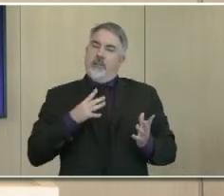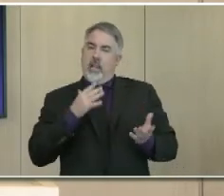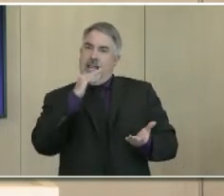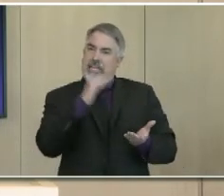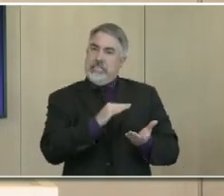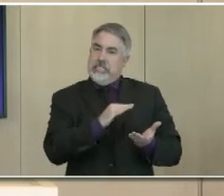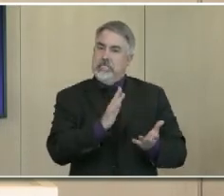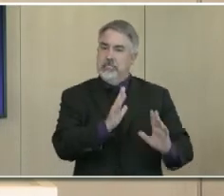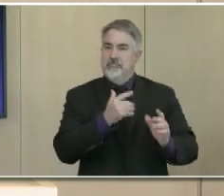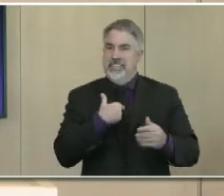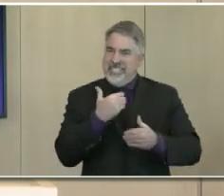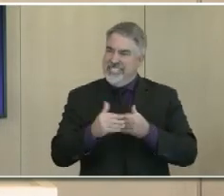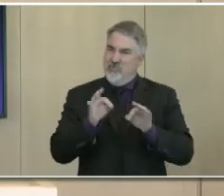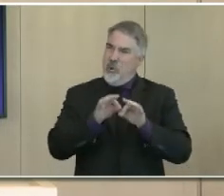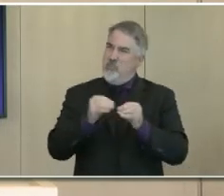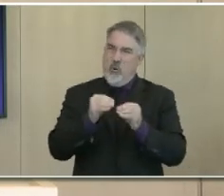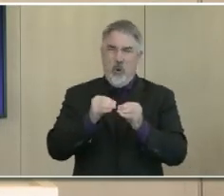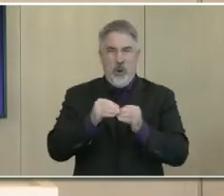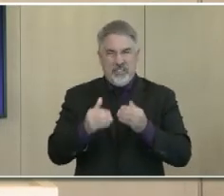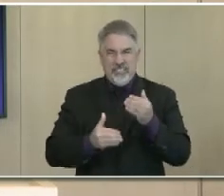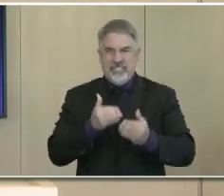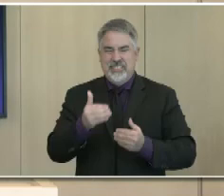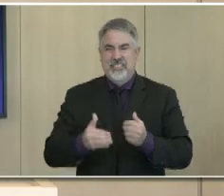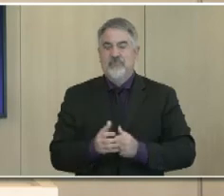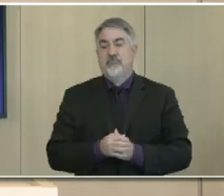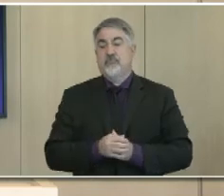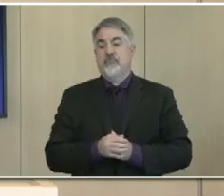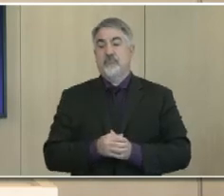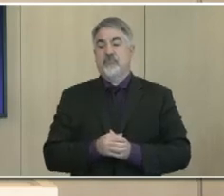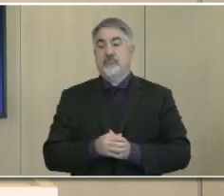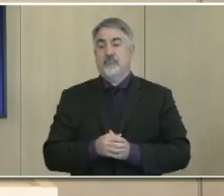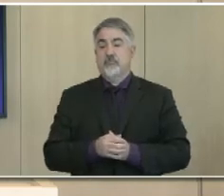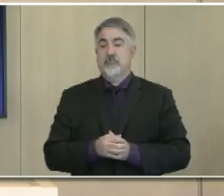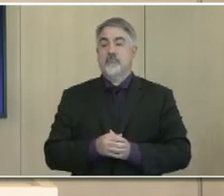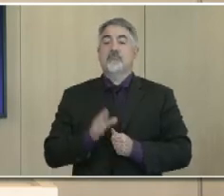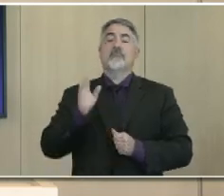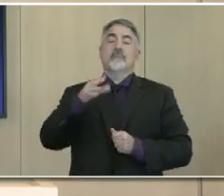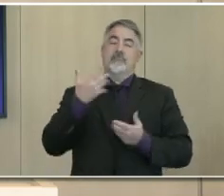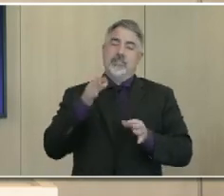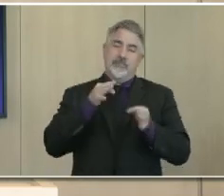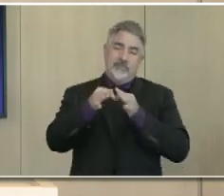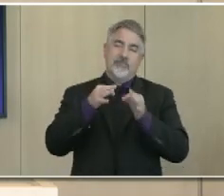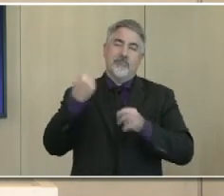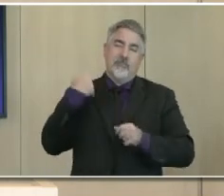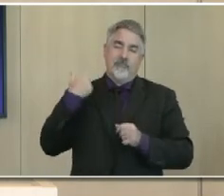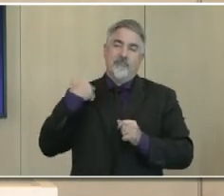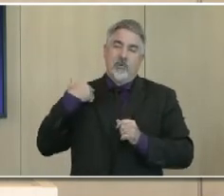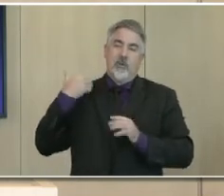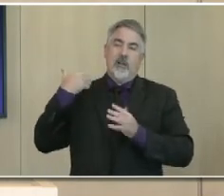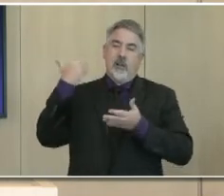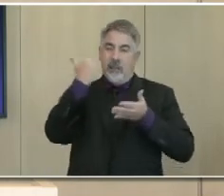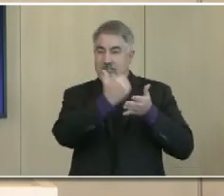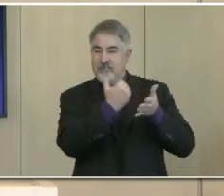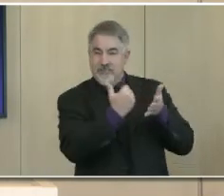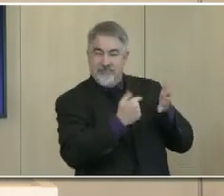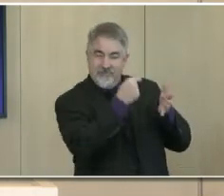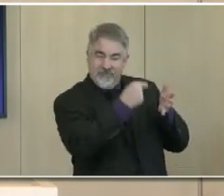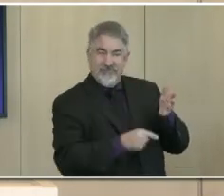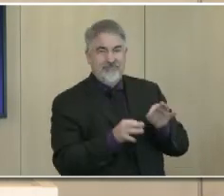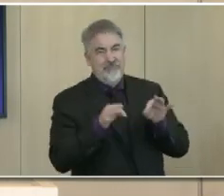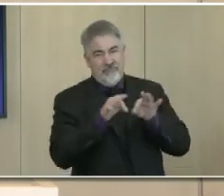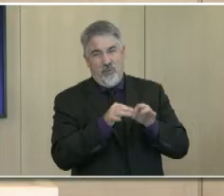great deal about the important role that April plays in the efforts as we move forward, where we must fully commit to flattening the